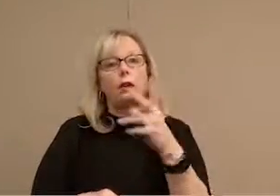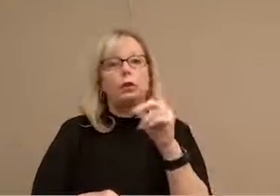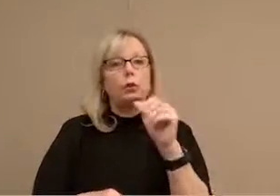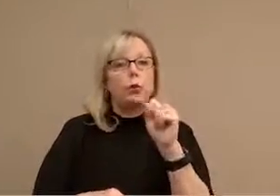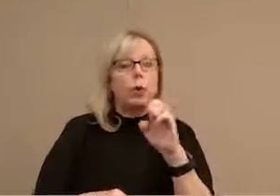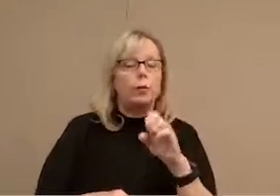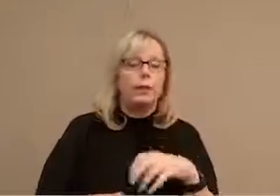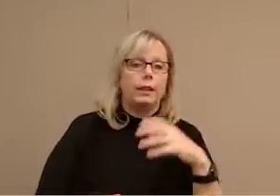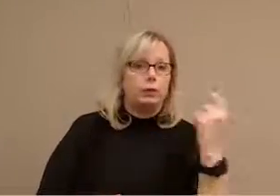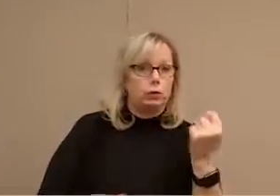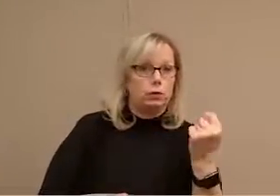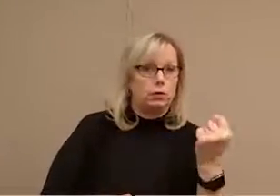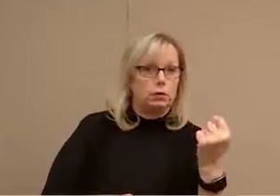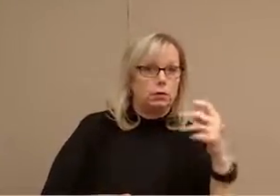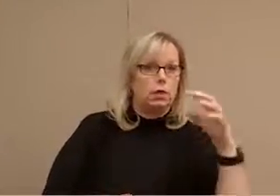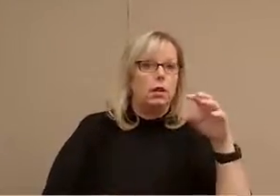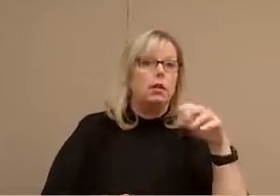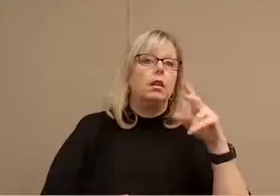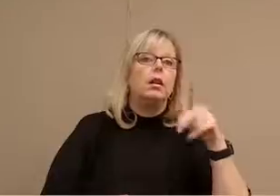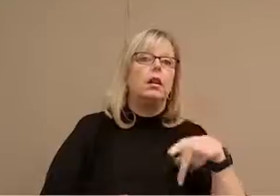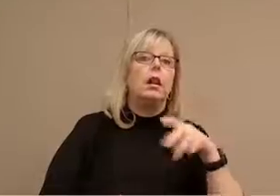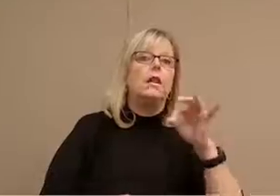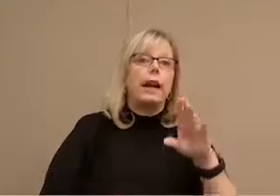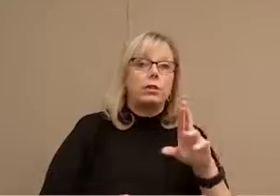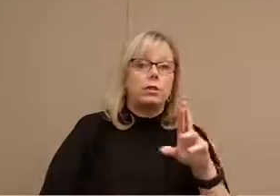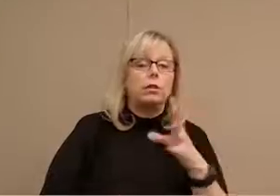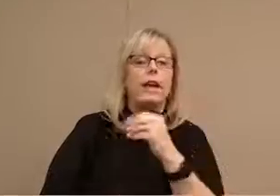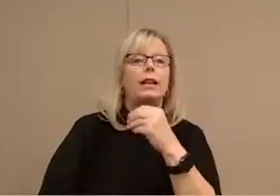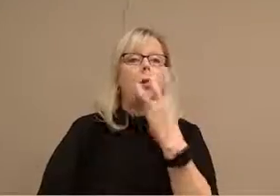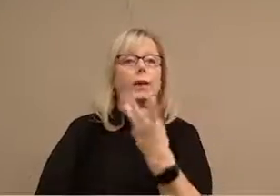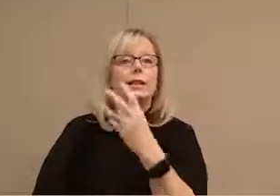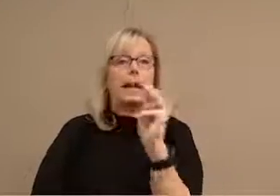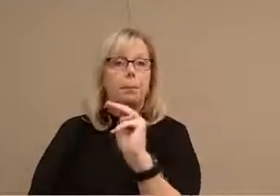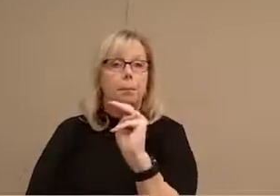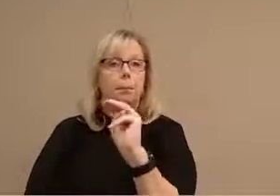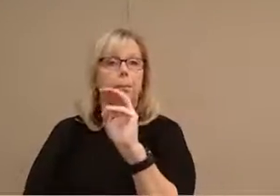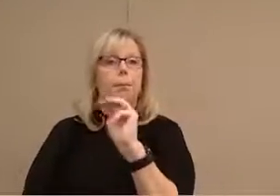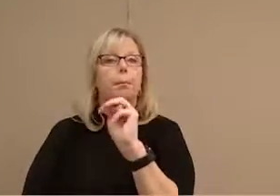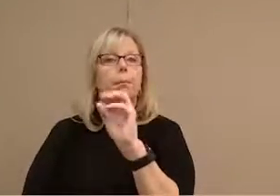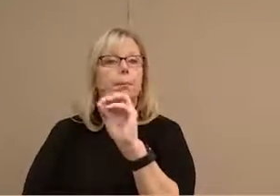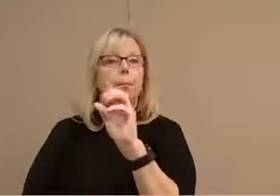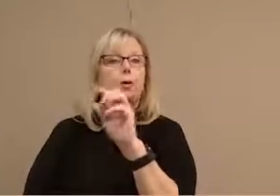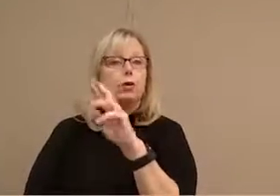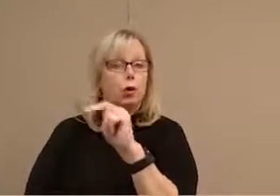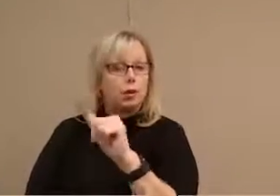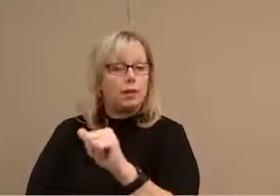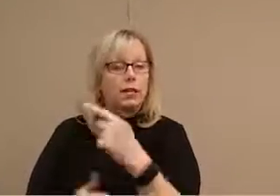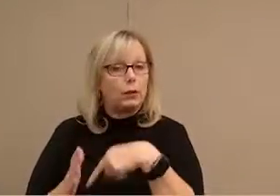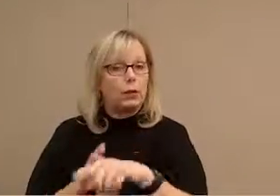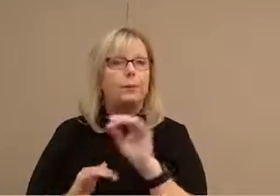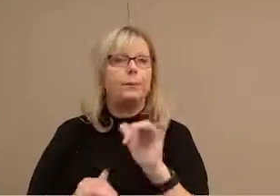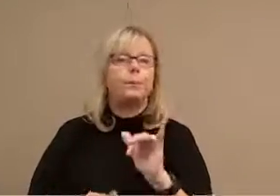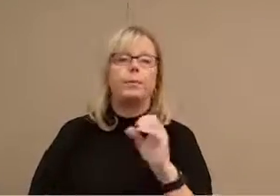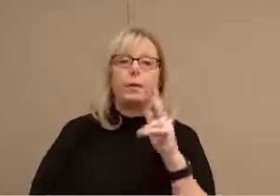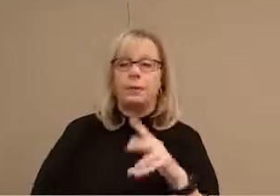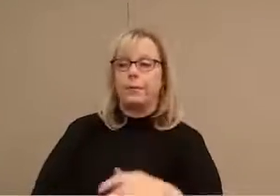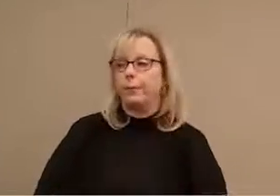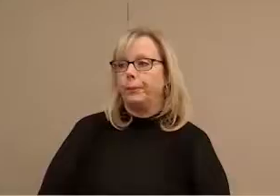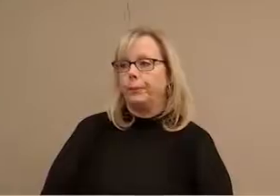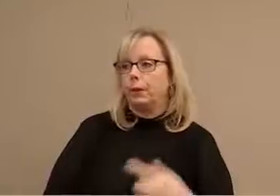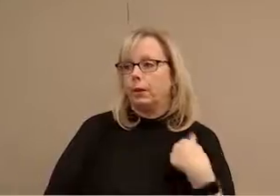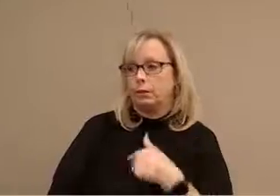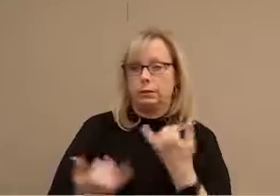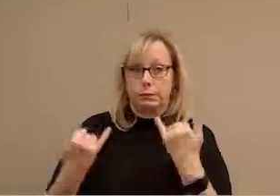so Tuesday is Pfizer, Correct. and Wednesday is Moderna. Correct. Of next week. And so we're